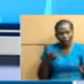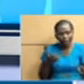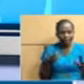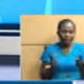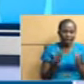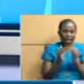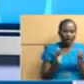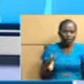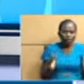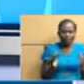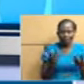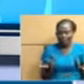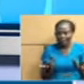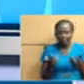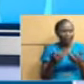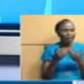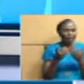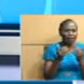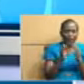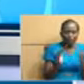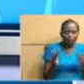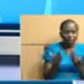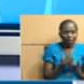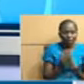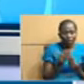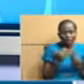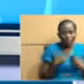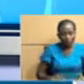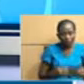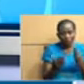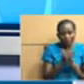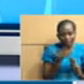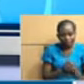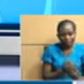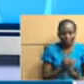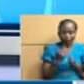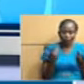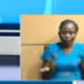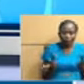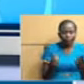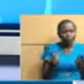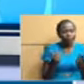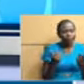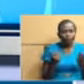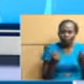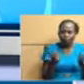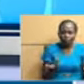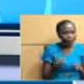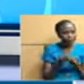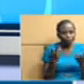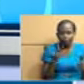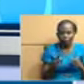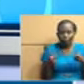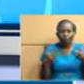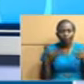is broken. Healthcare, you saw that when COVID happened and the lockdown had to happen, many people were